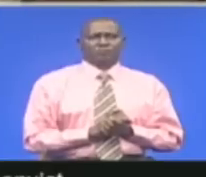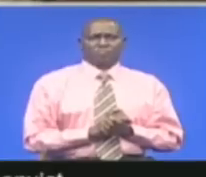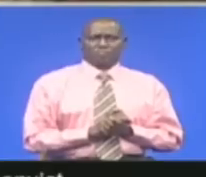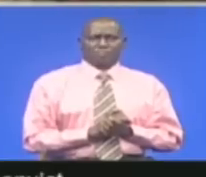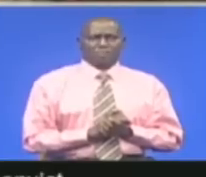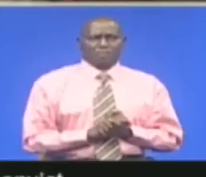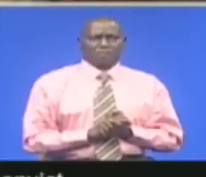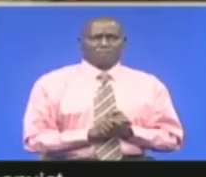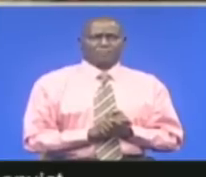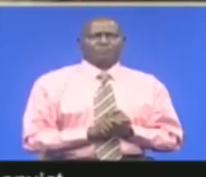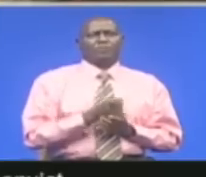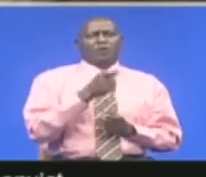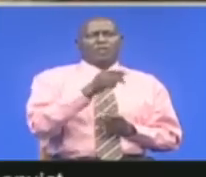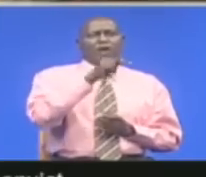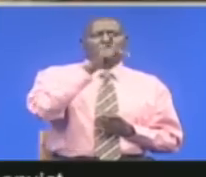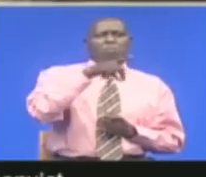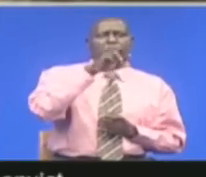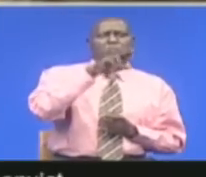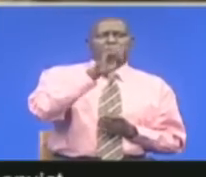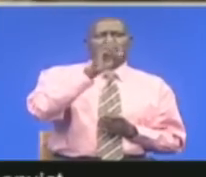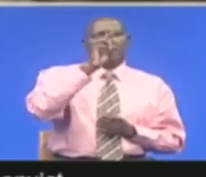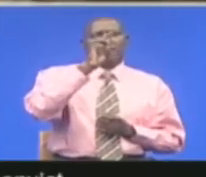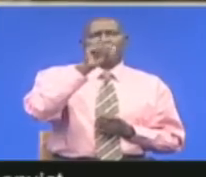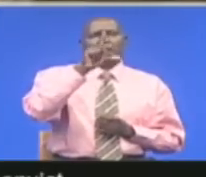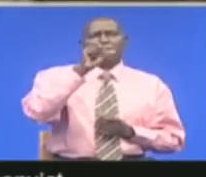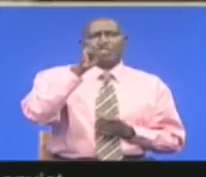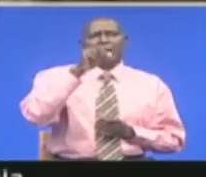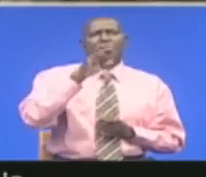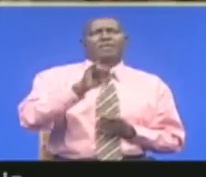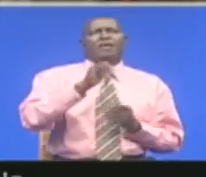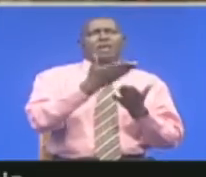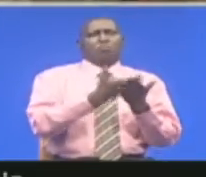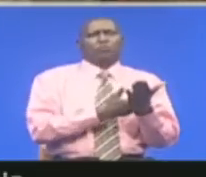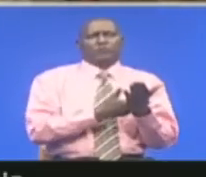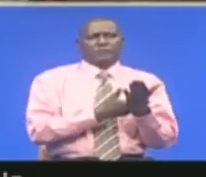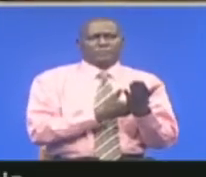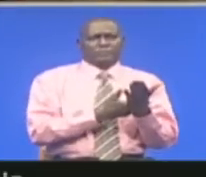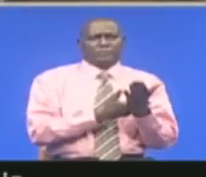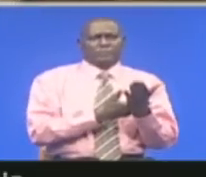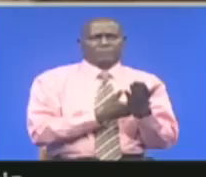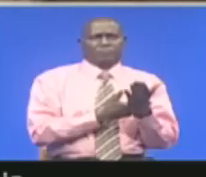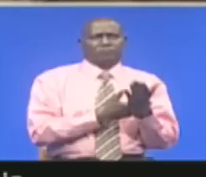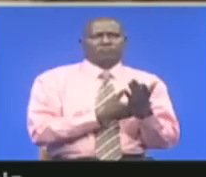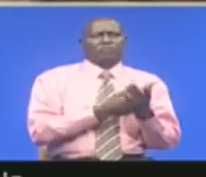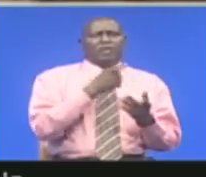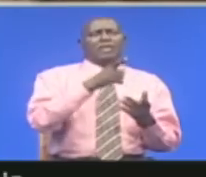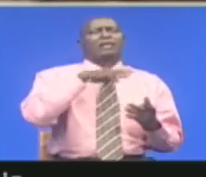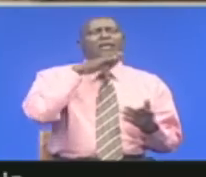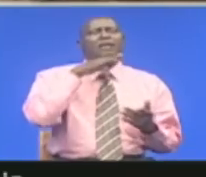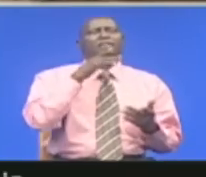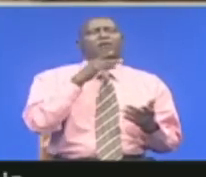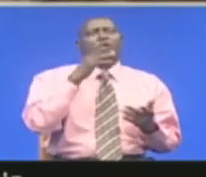There is a preliminary report that the cause of death is from congestion. They call